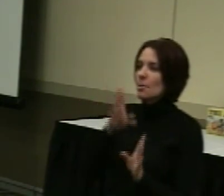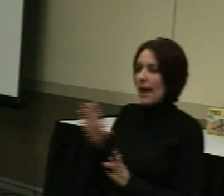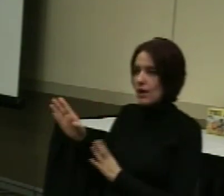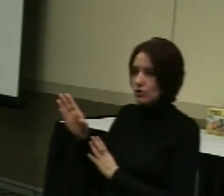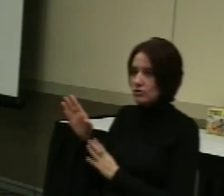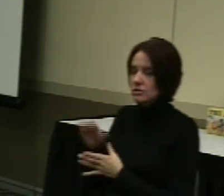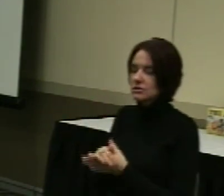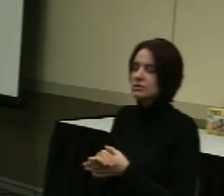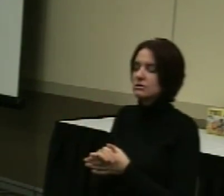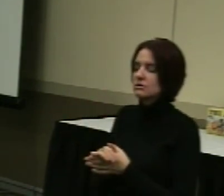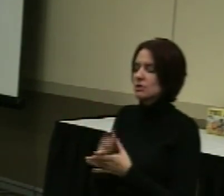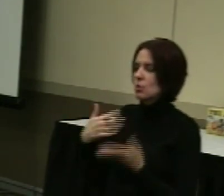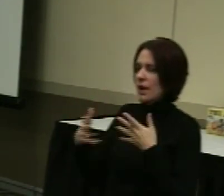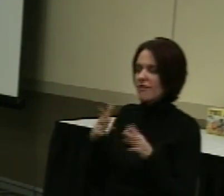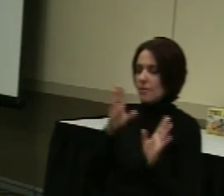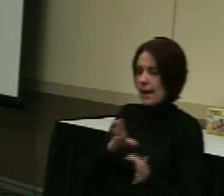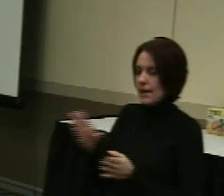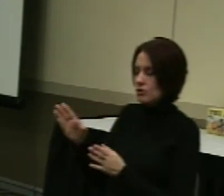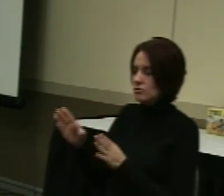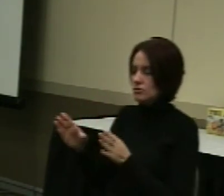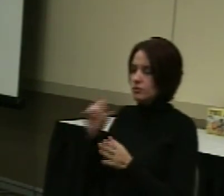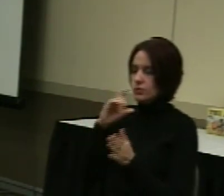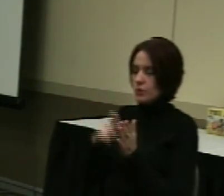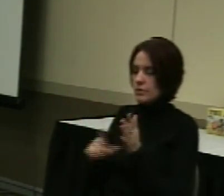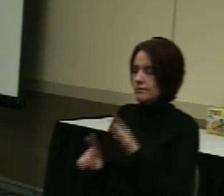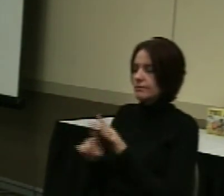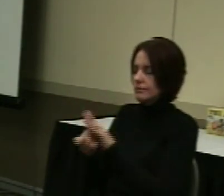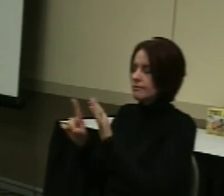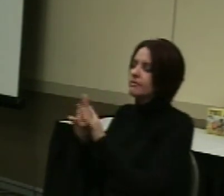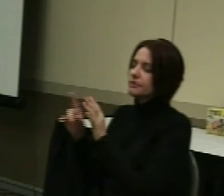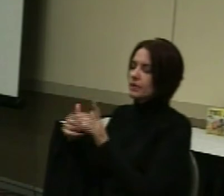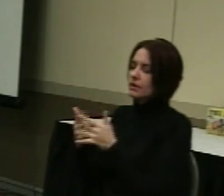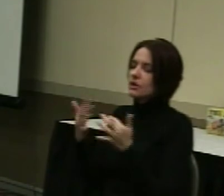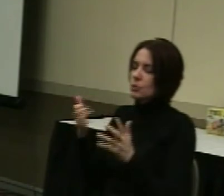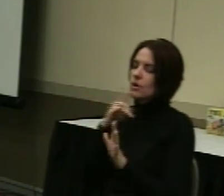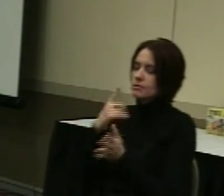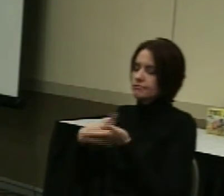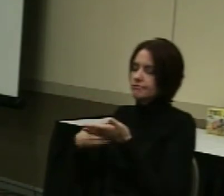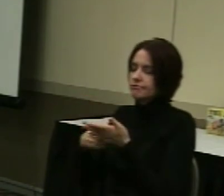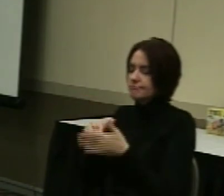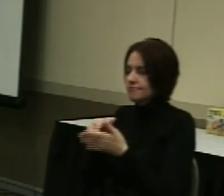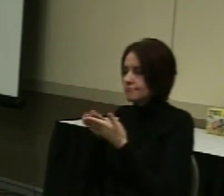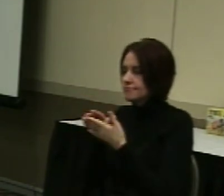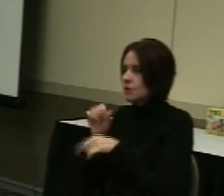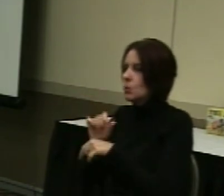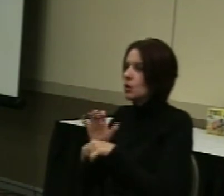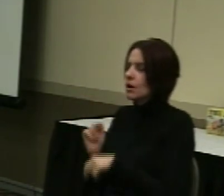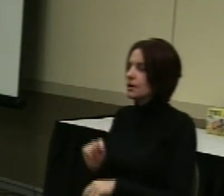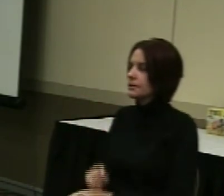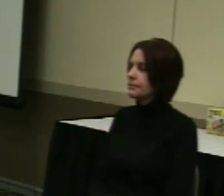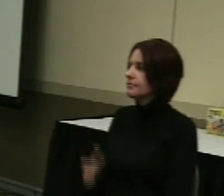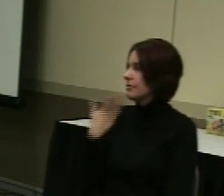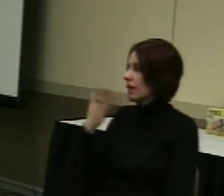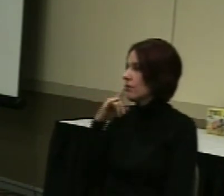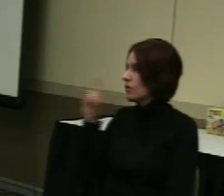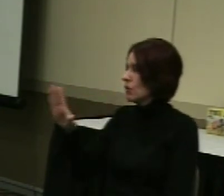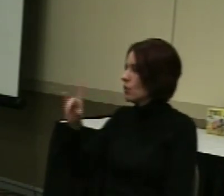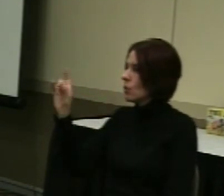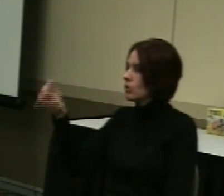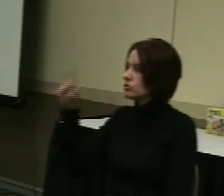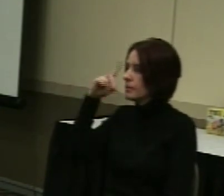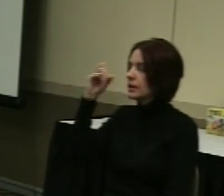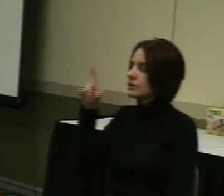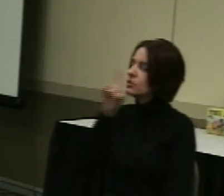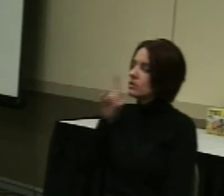patterns, then clearly it's something to work on. I really appreciate the question, because that's